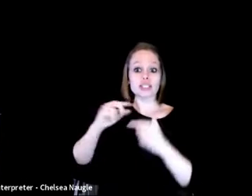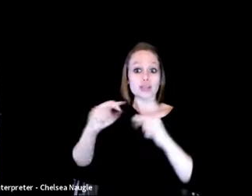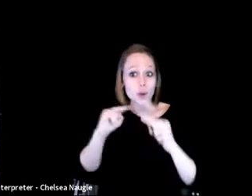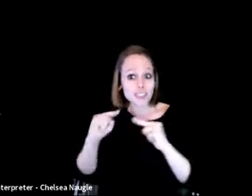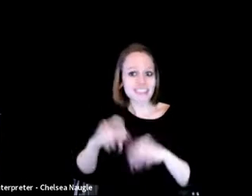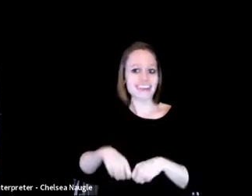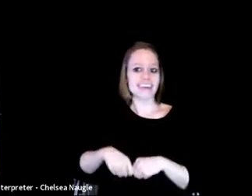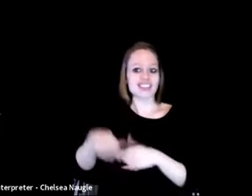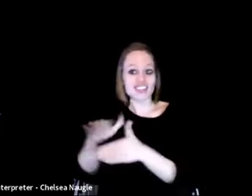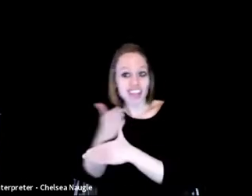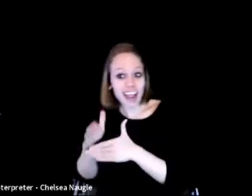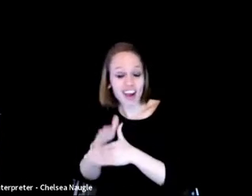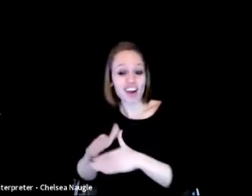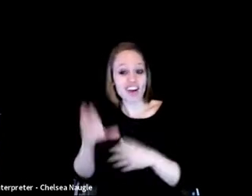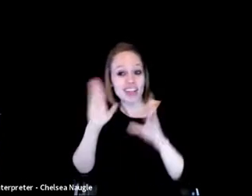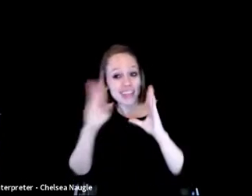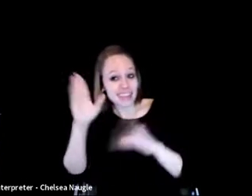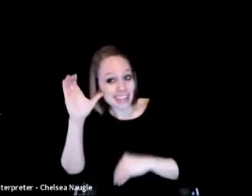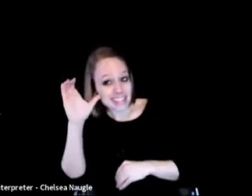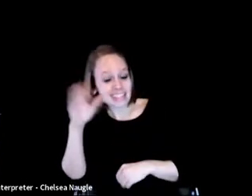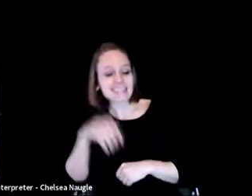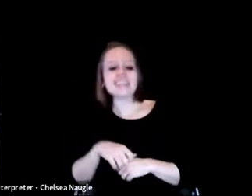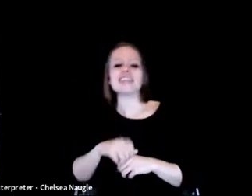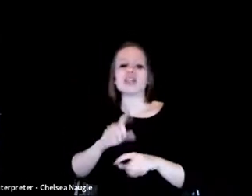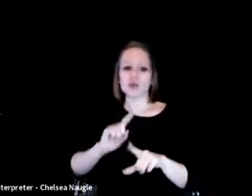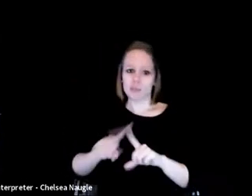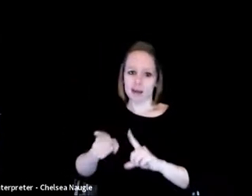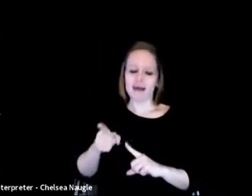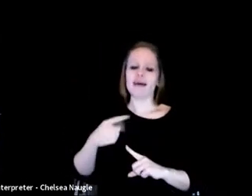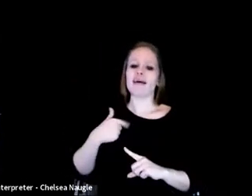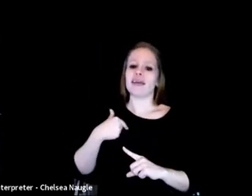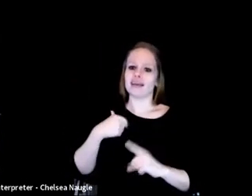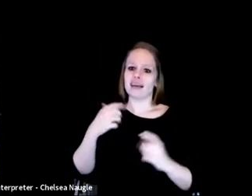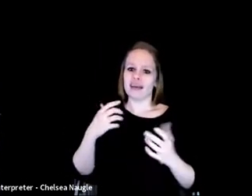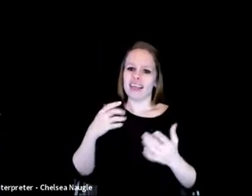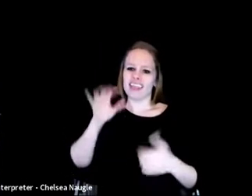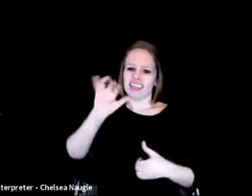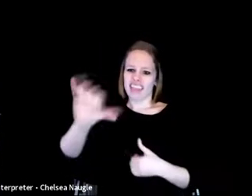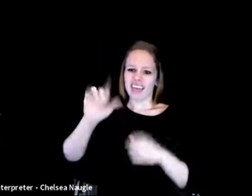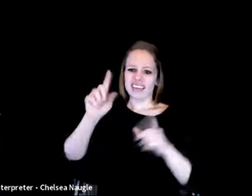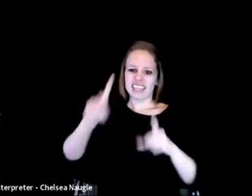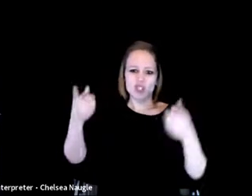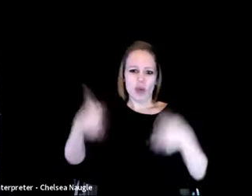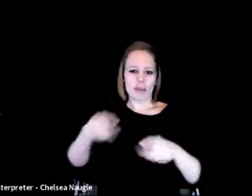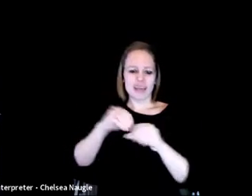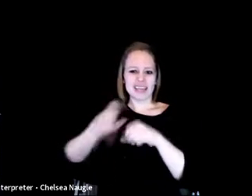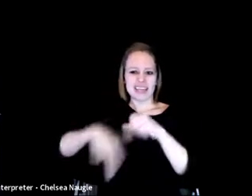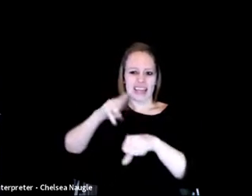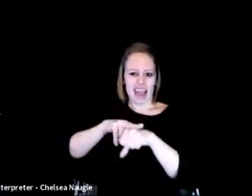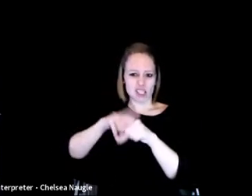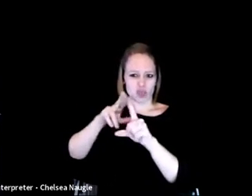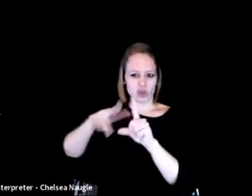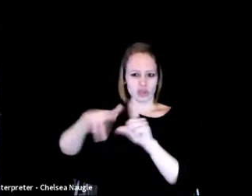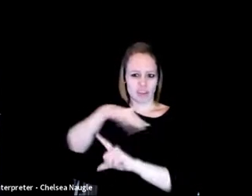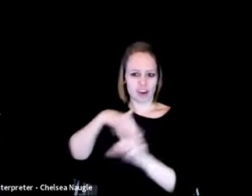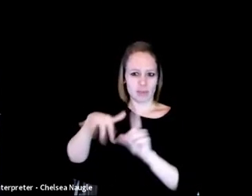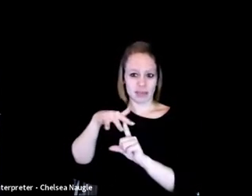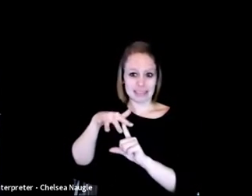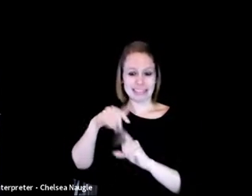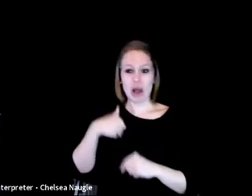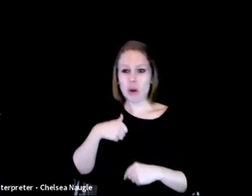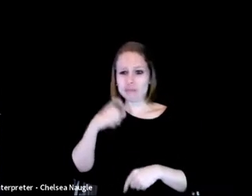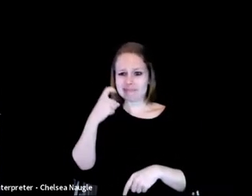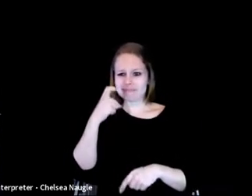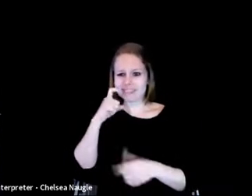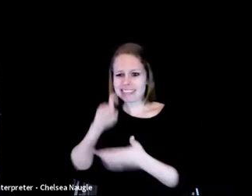be done. But I always, again, just encourage that to be done in natural contexts. And I just looked at the time and realized that we have 2 minutes left. So this is